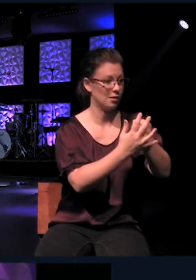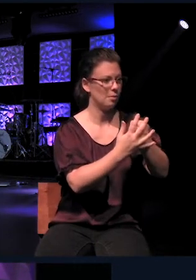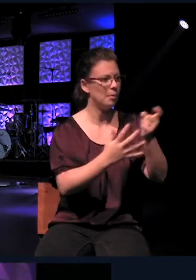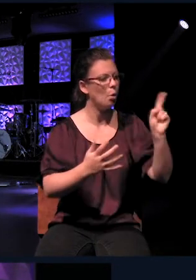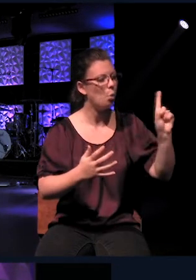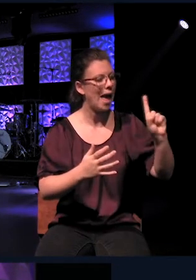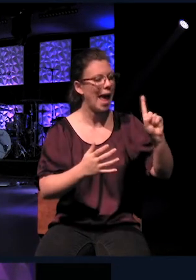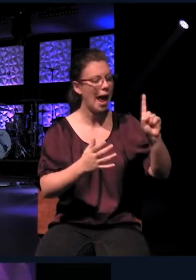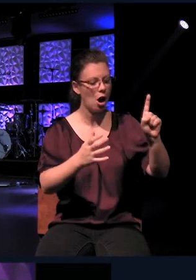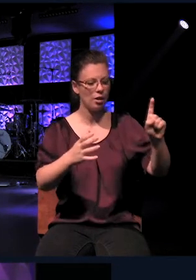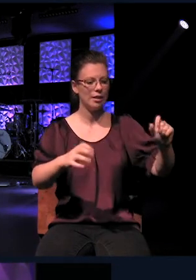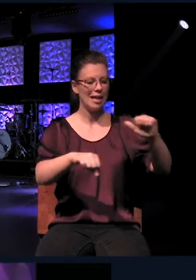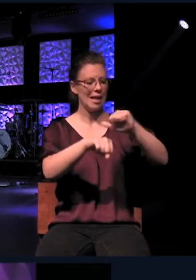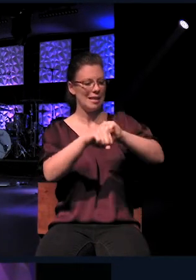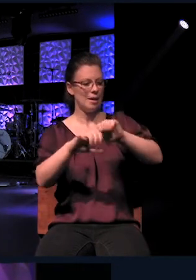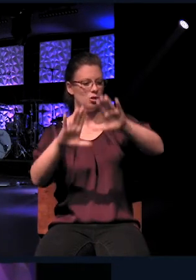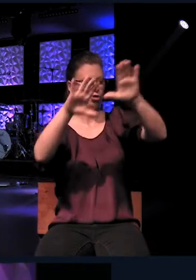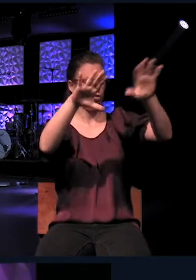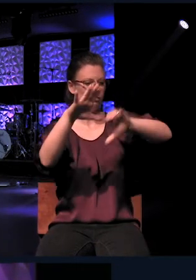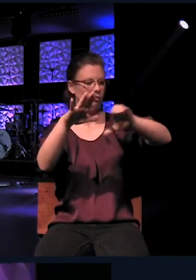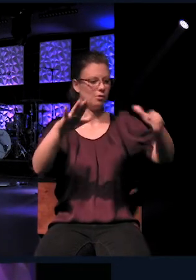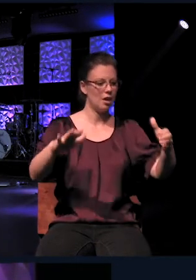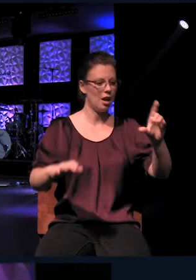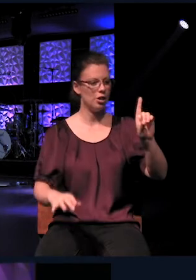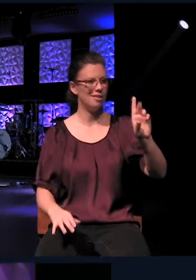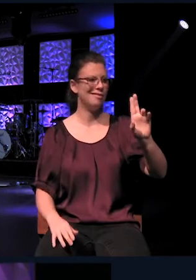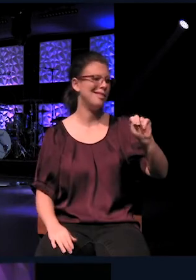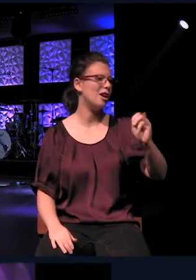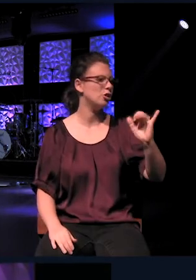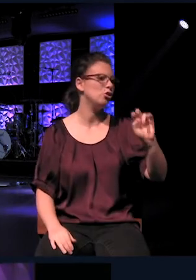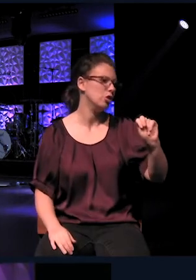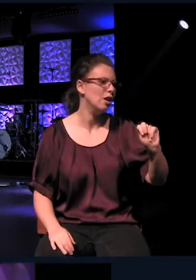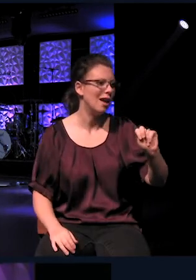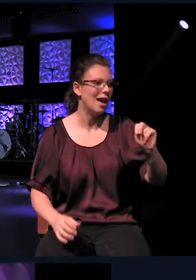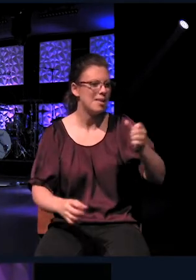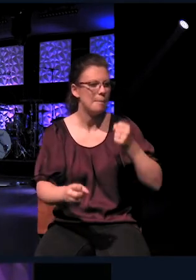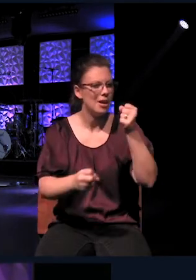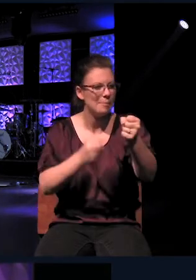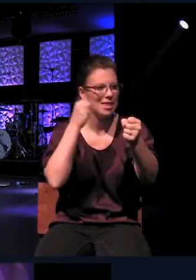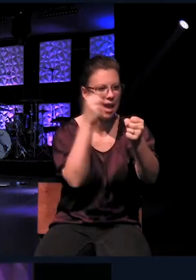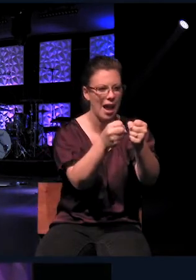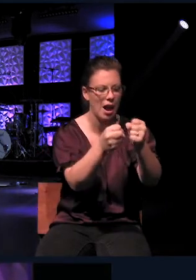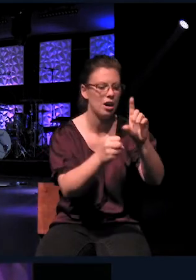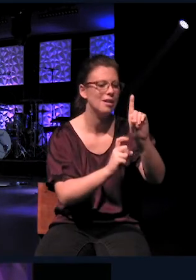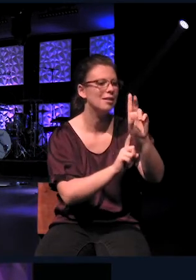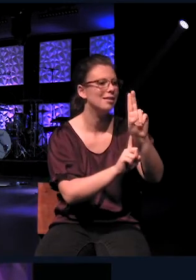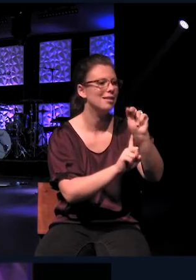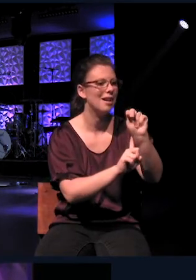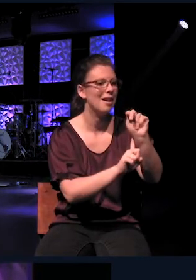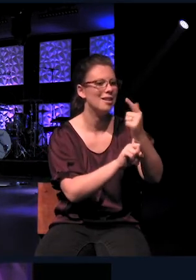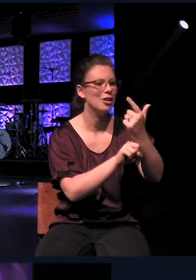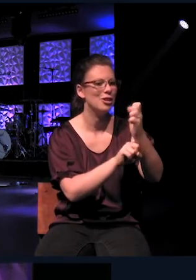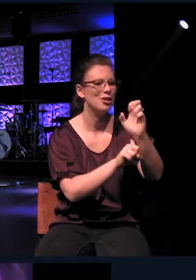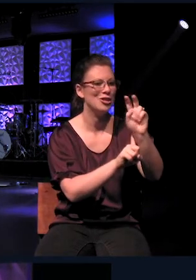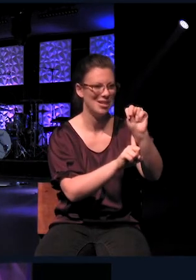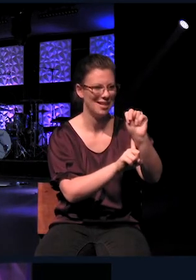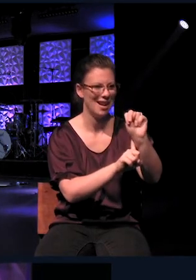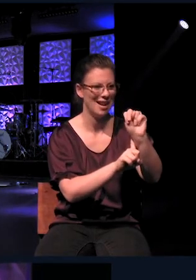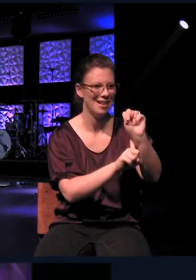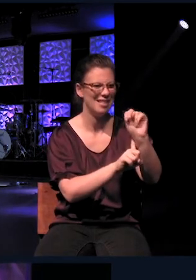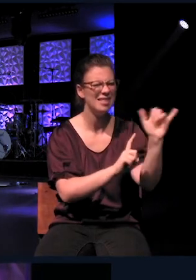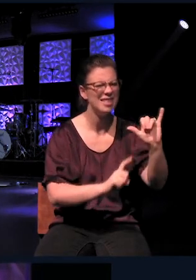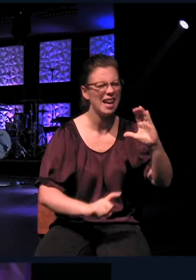feet in stocks. Around midnight, Paul and Silas were praying and singing hymns to God, and the other prisoners were